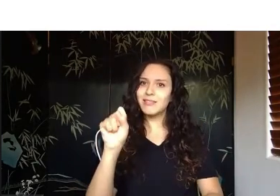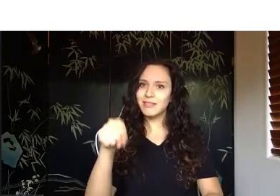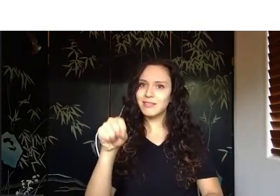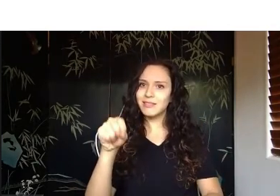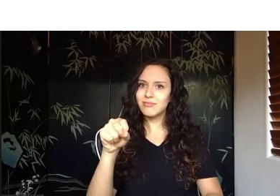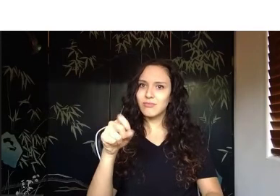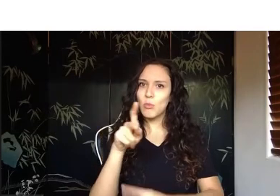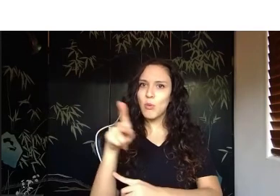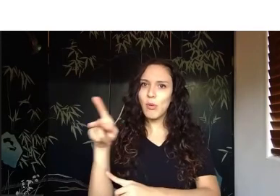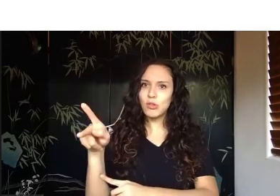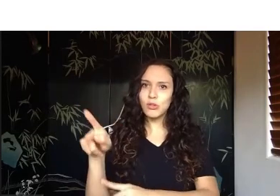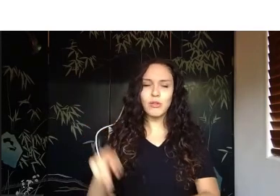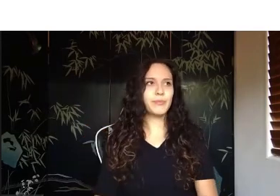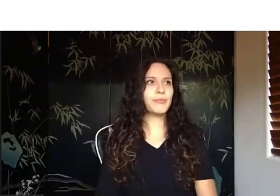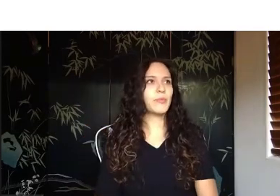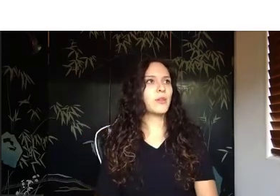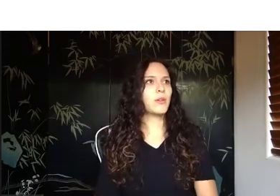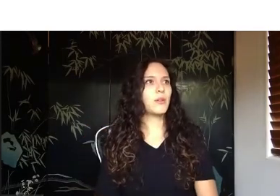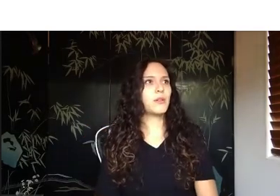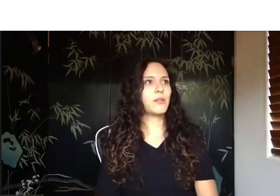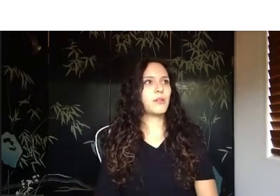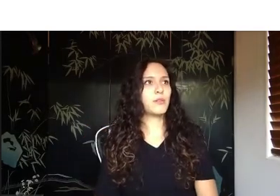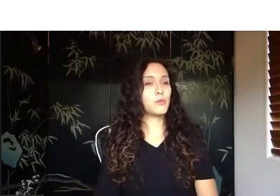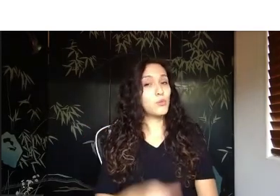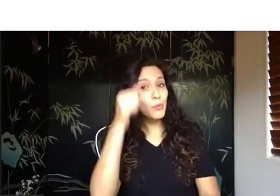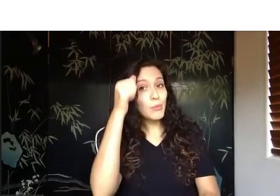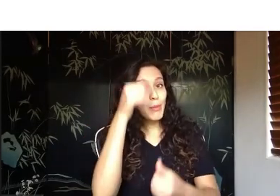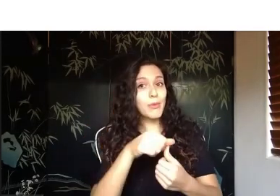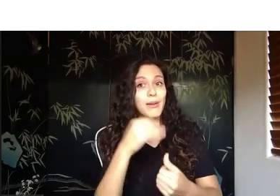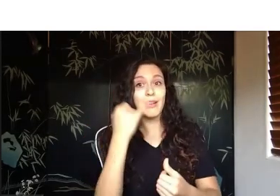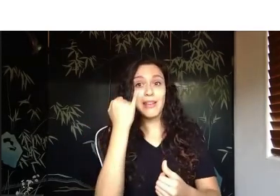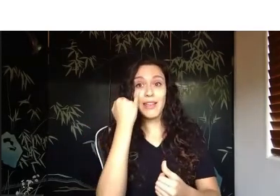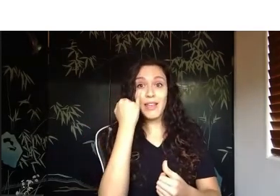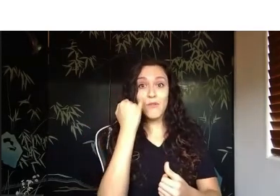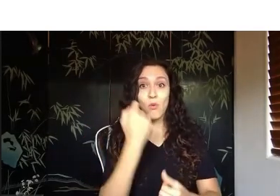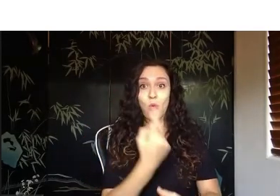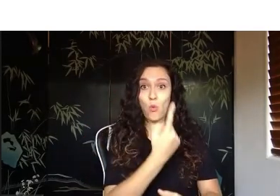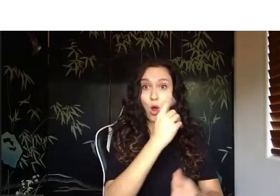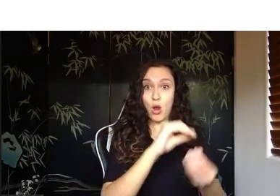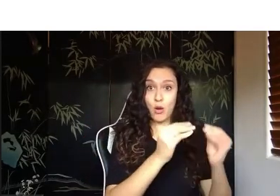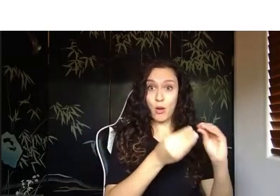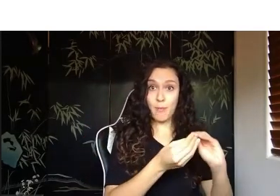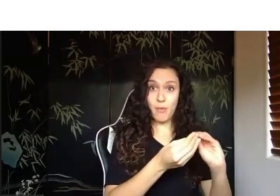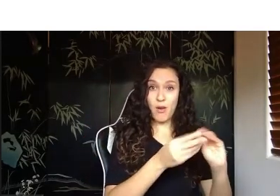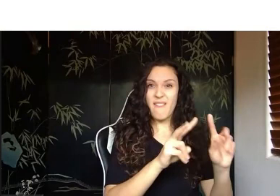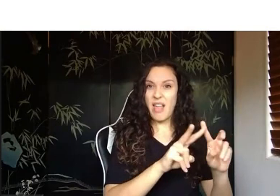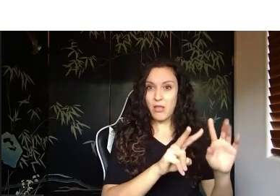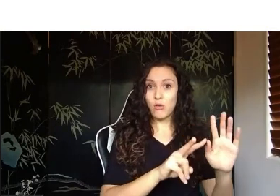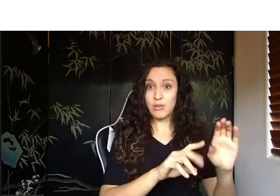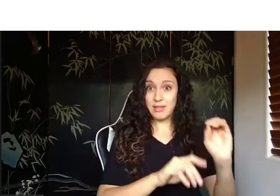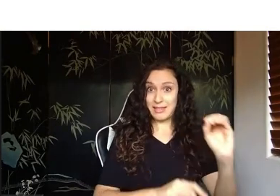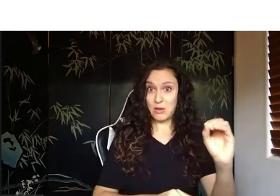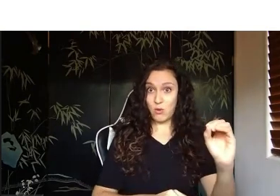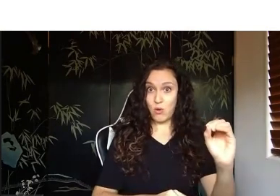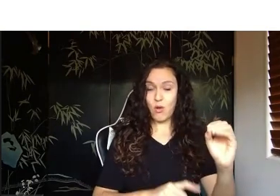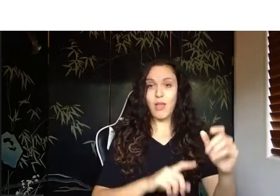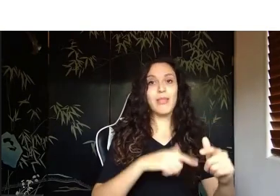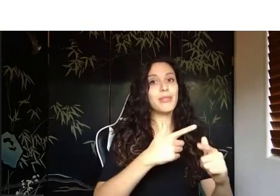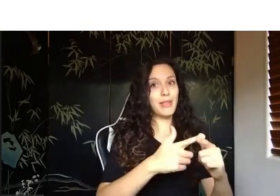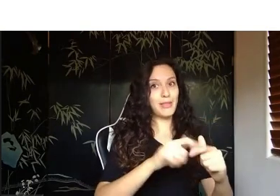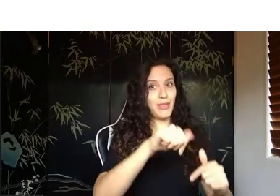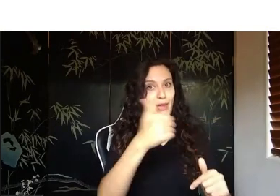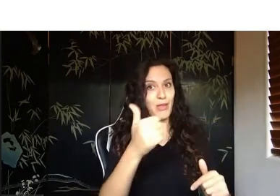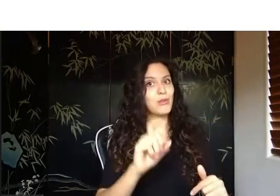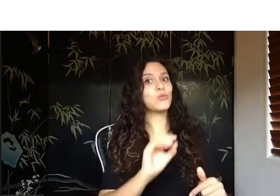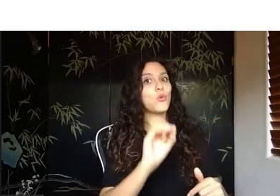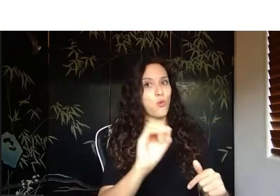proportional graph. Yes. Okay. Heads up as a reminder. If one value is 0, the other value must be 0,